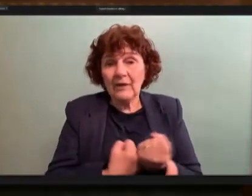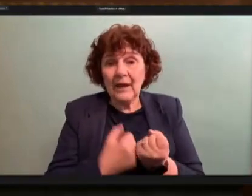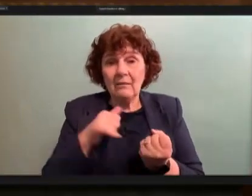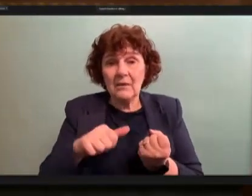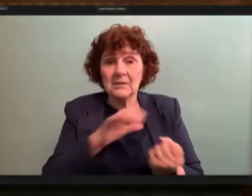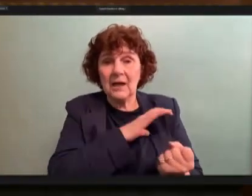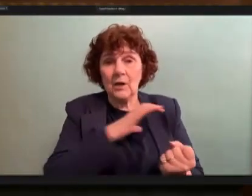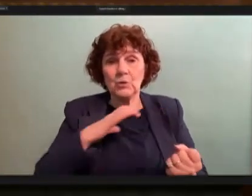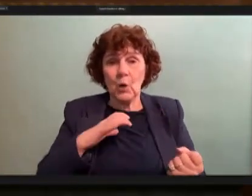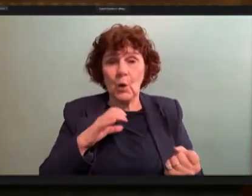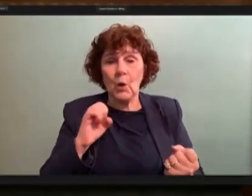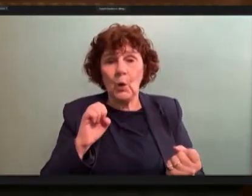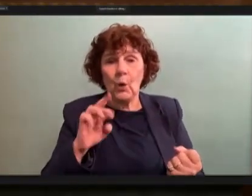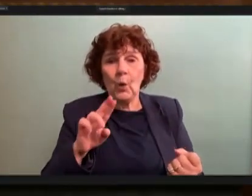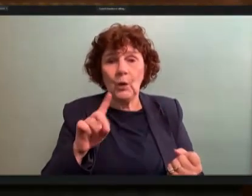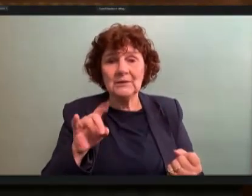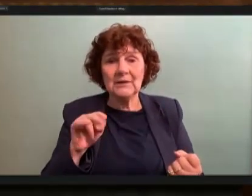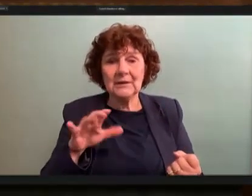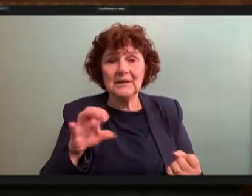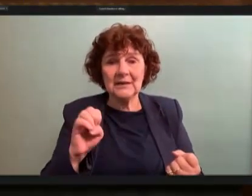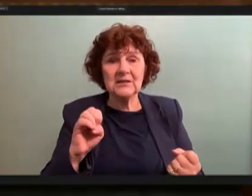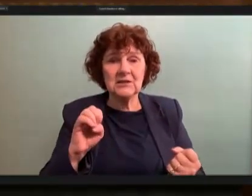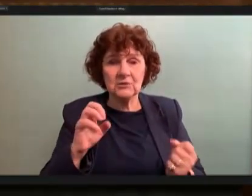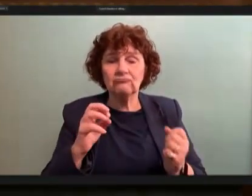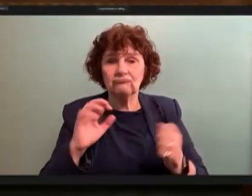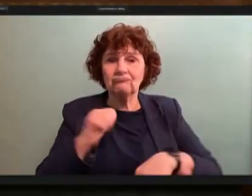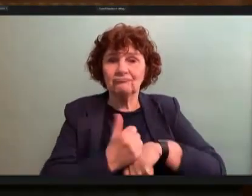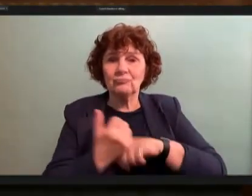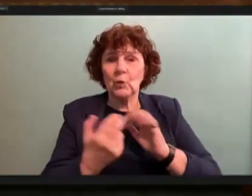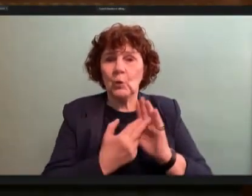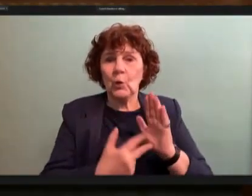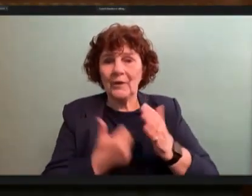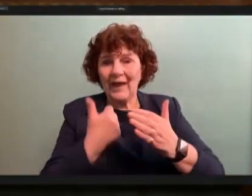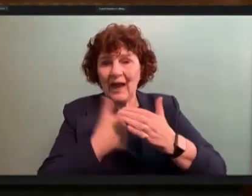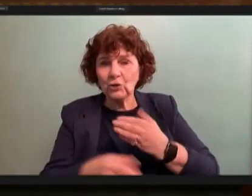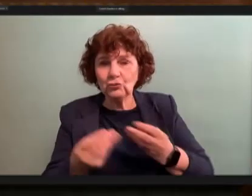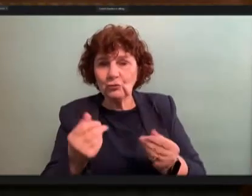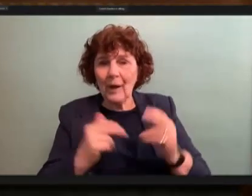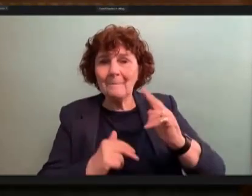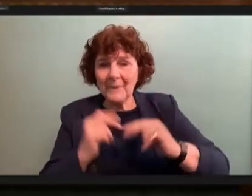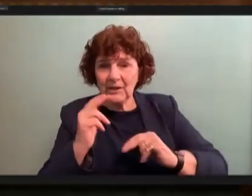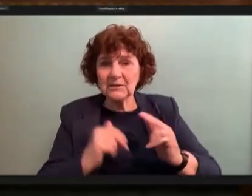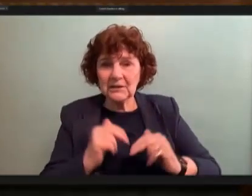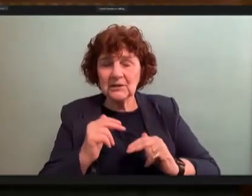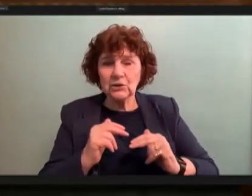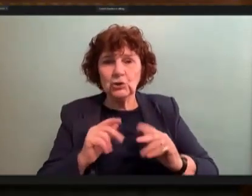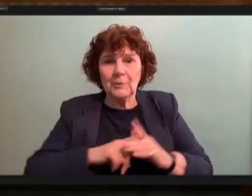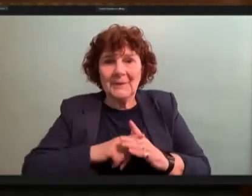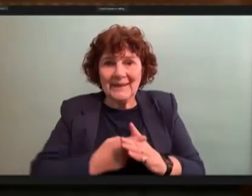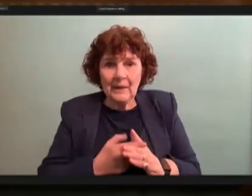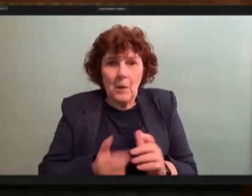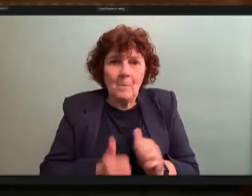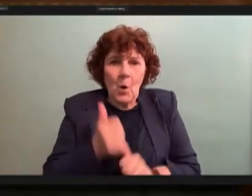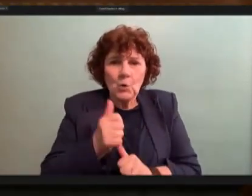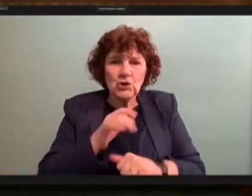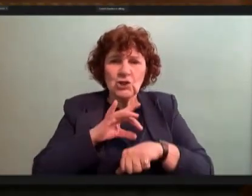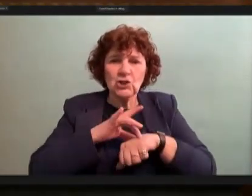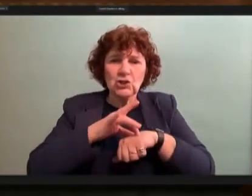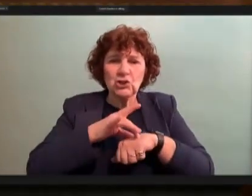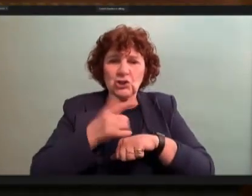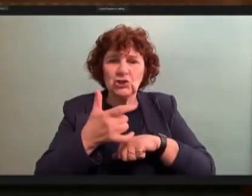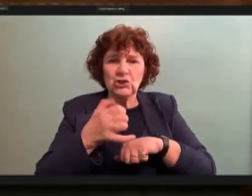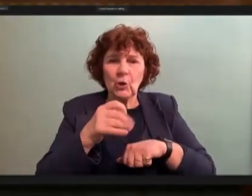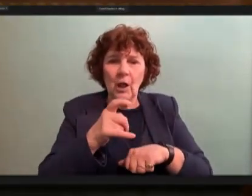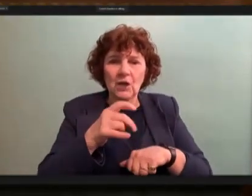ordinance underground buildings, to begin with in the most geologically and